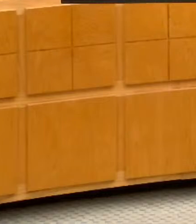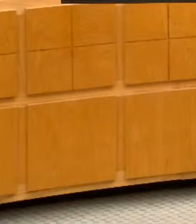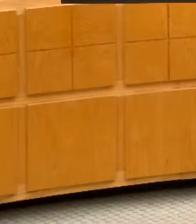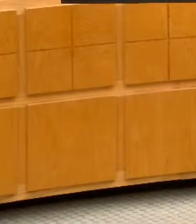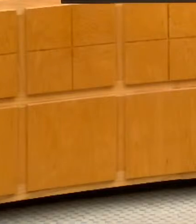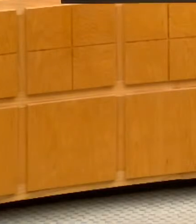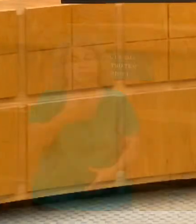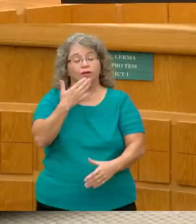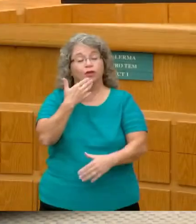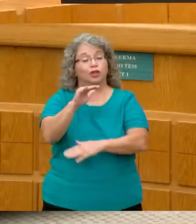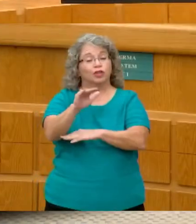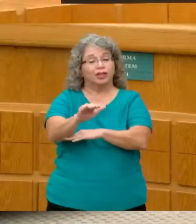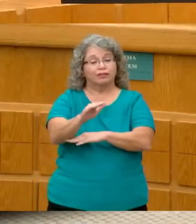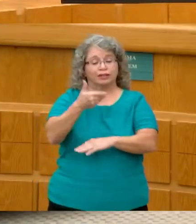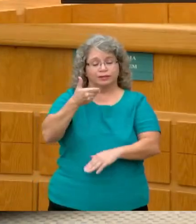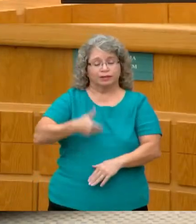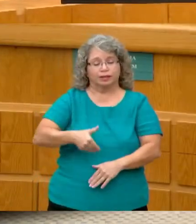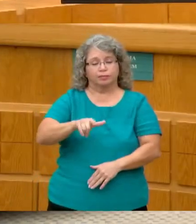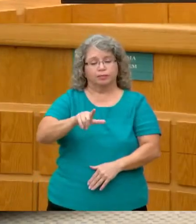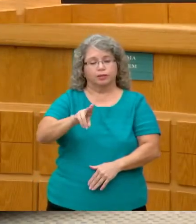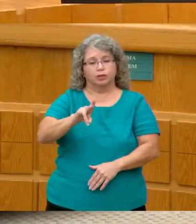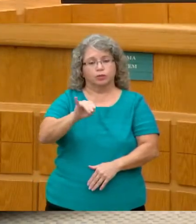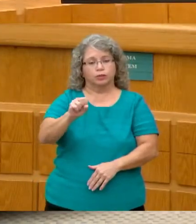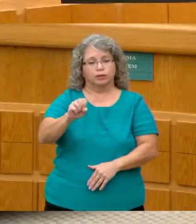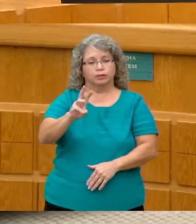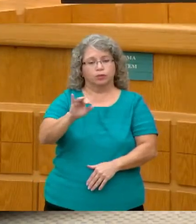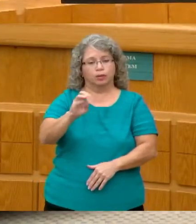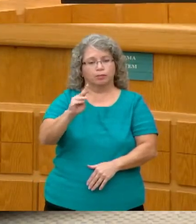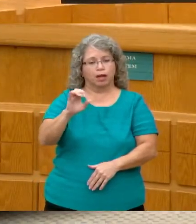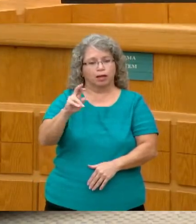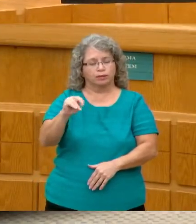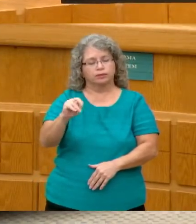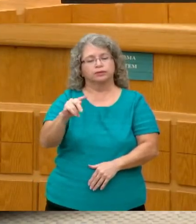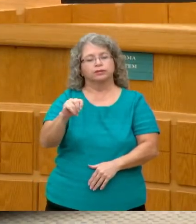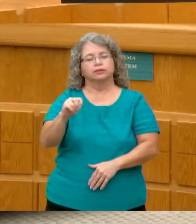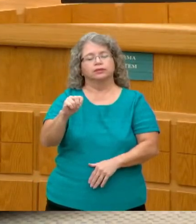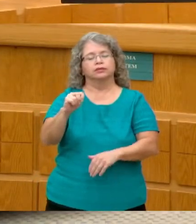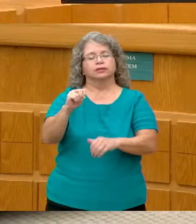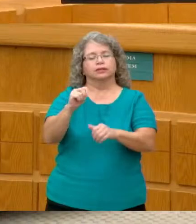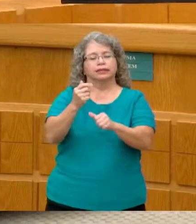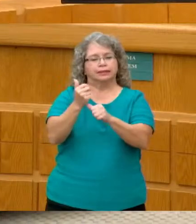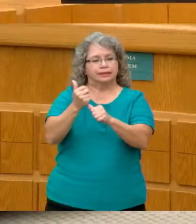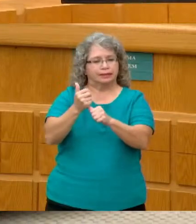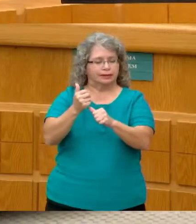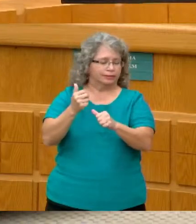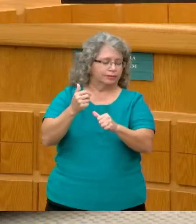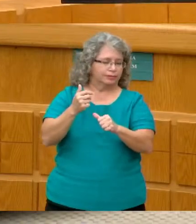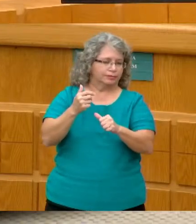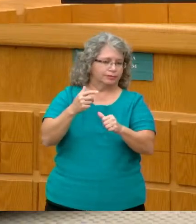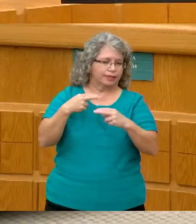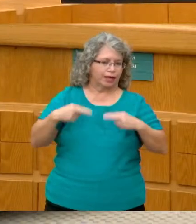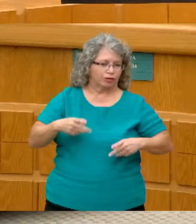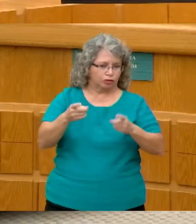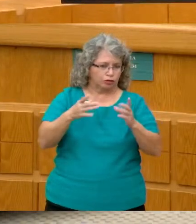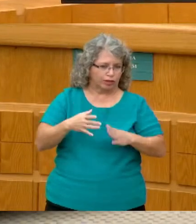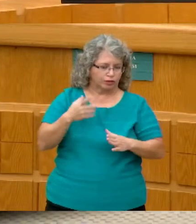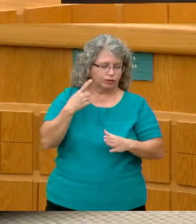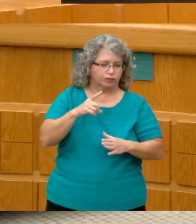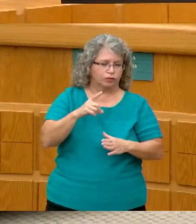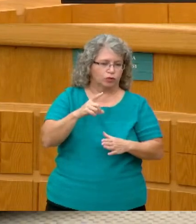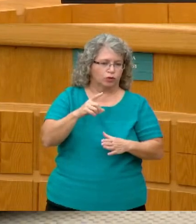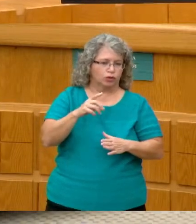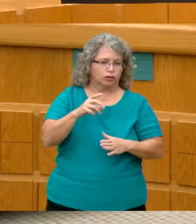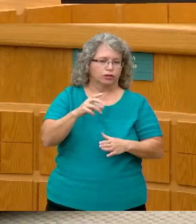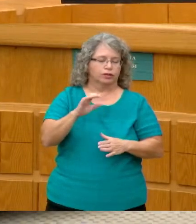Good evening. Luis Wilmot, Assistant Director of Public Health for Corpus Christi, Nueces County Public Health District. I want to give you an update quick on